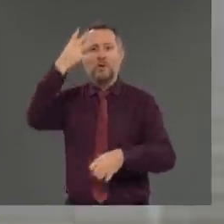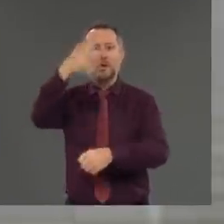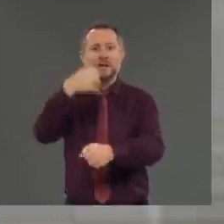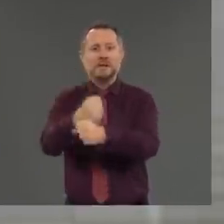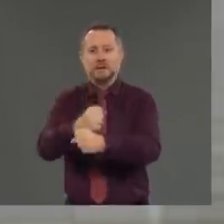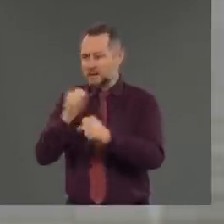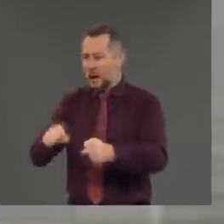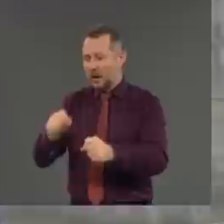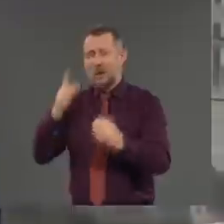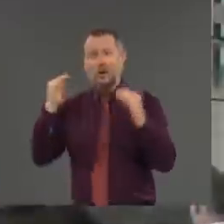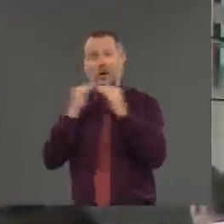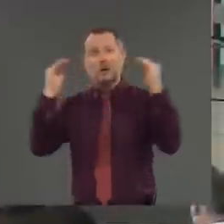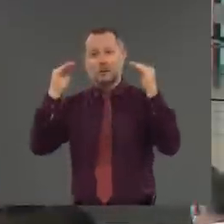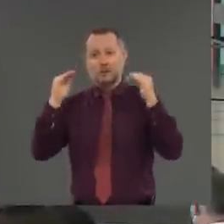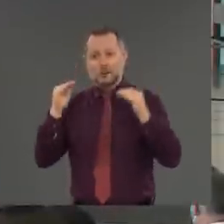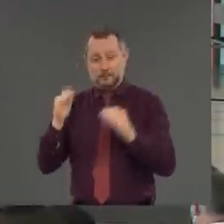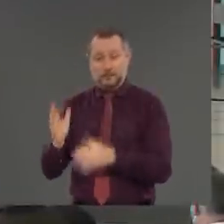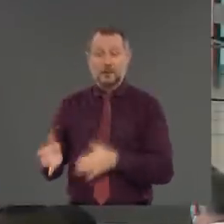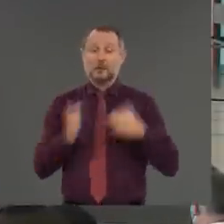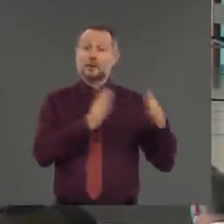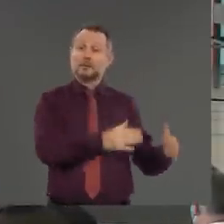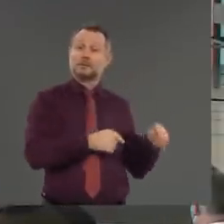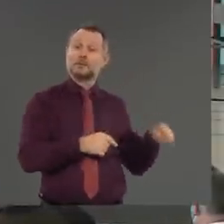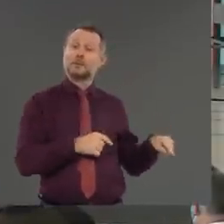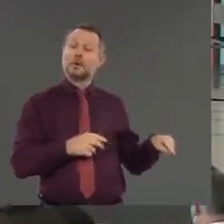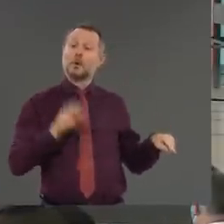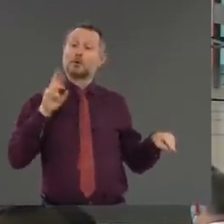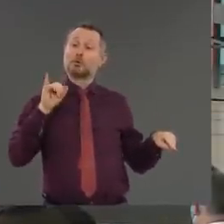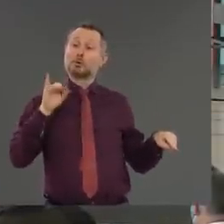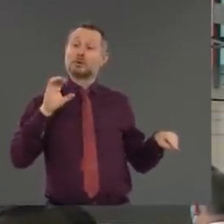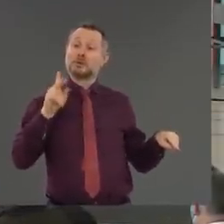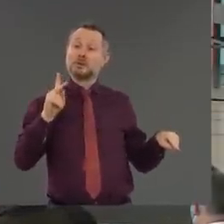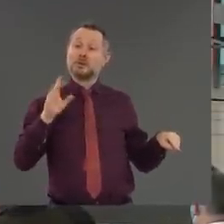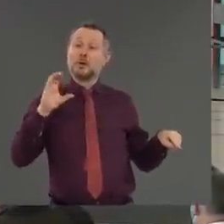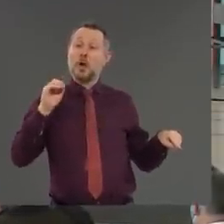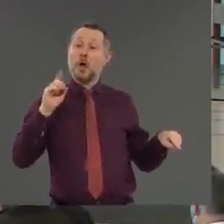Rick Cotton, who is the Executive Director of the Port Authority,